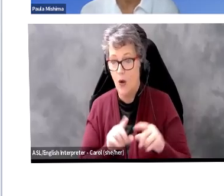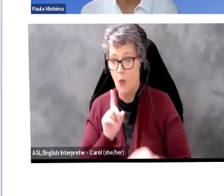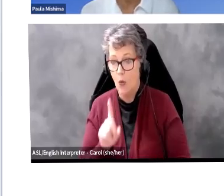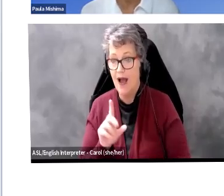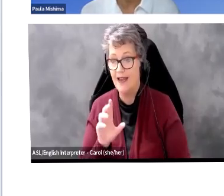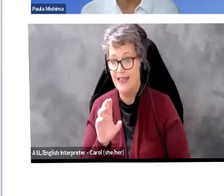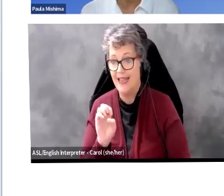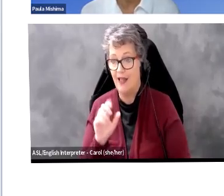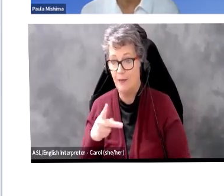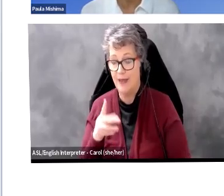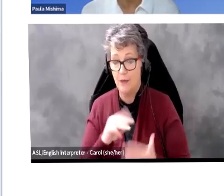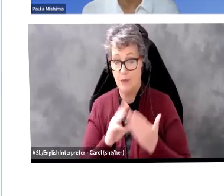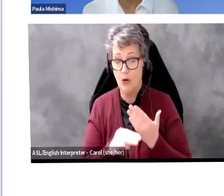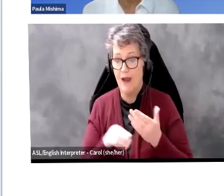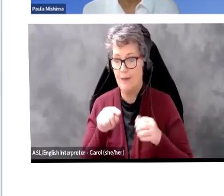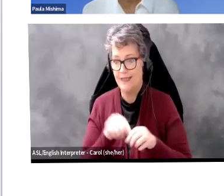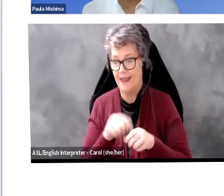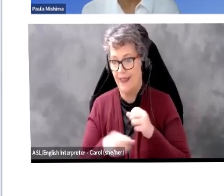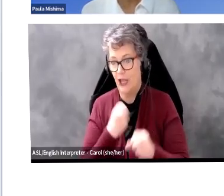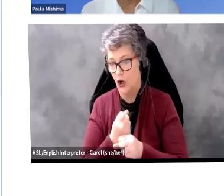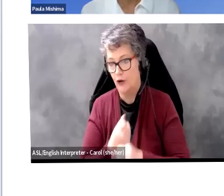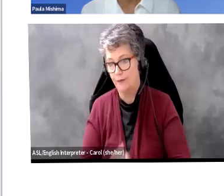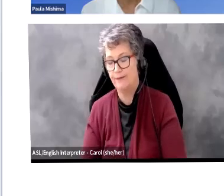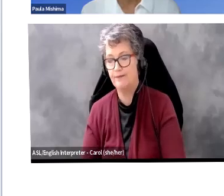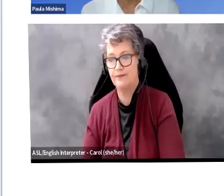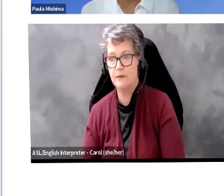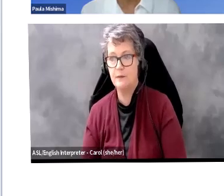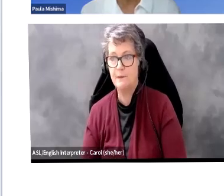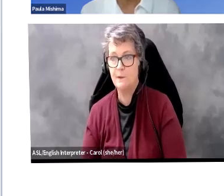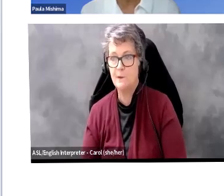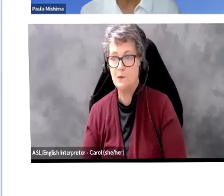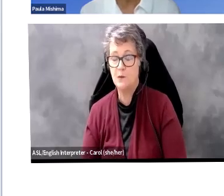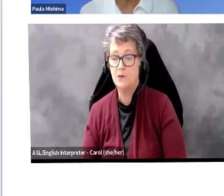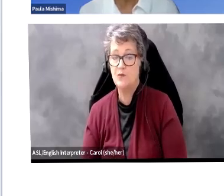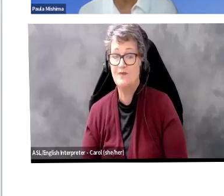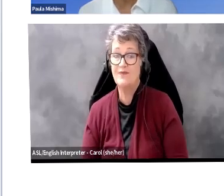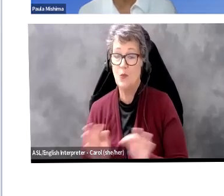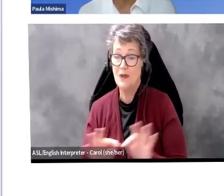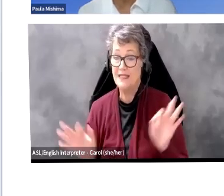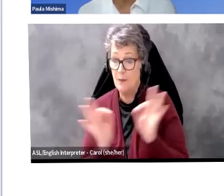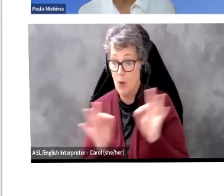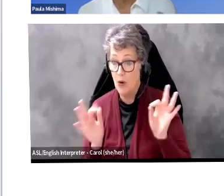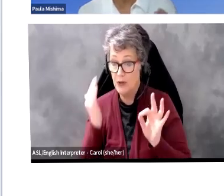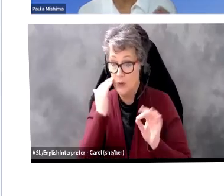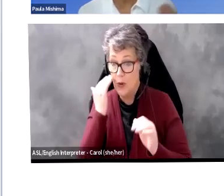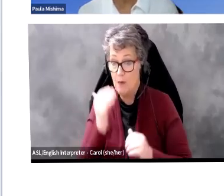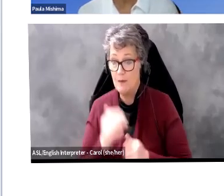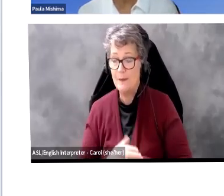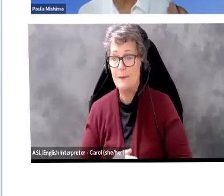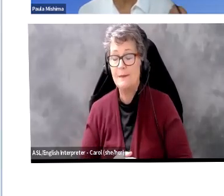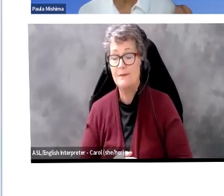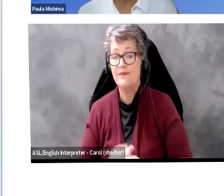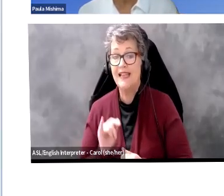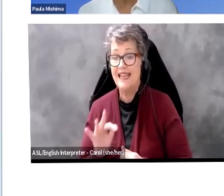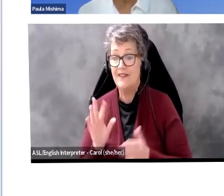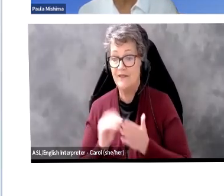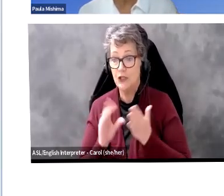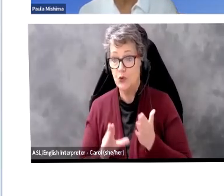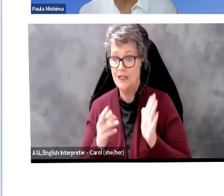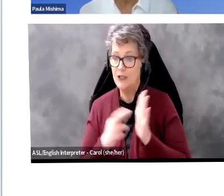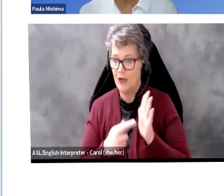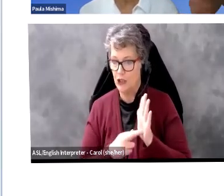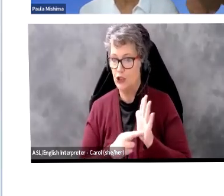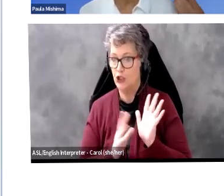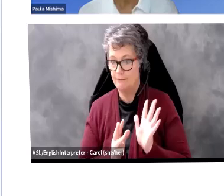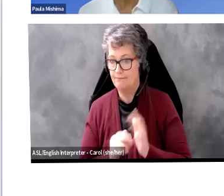ELP programs during the year. And what's important here is that if a student is